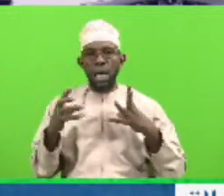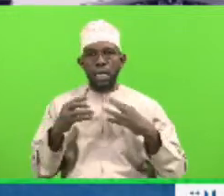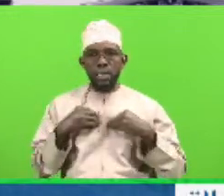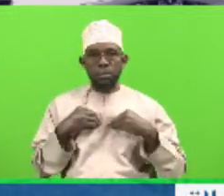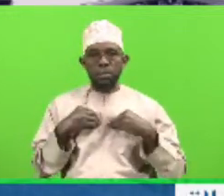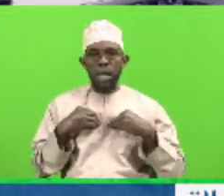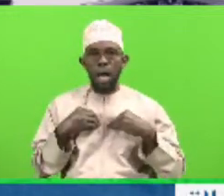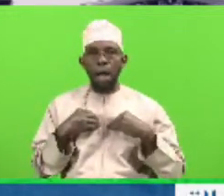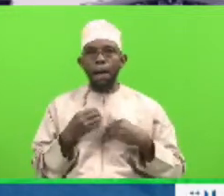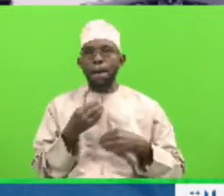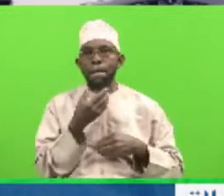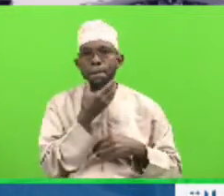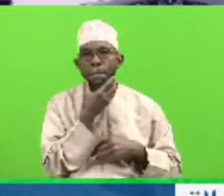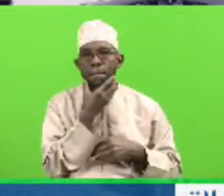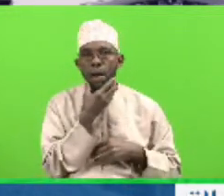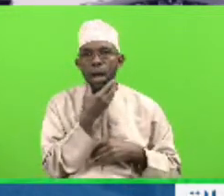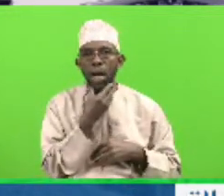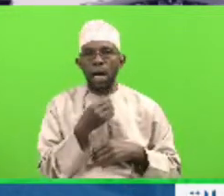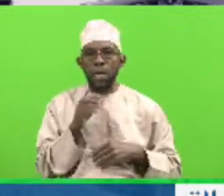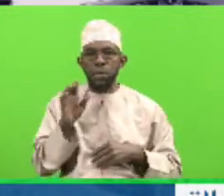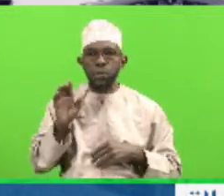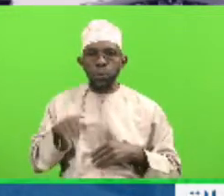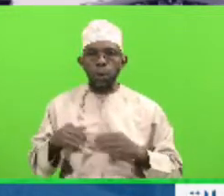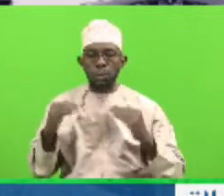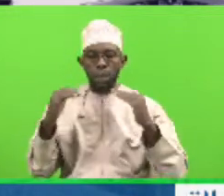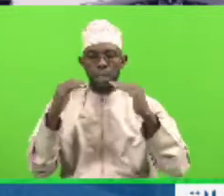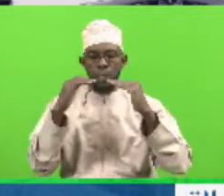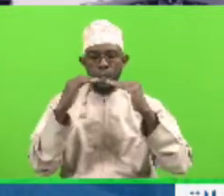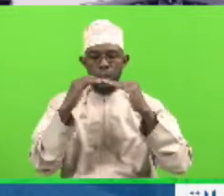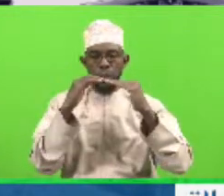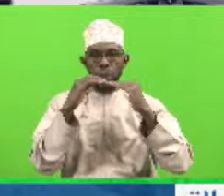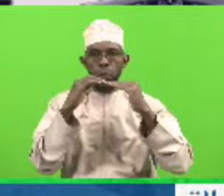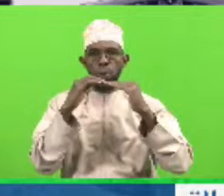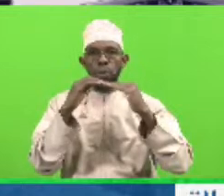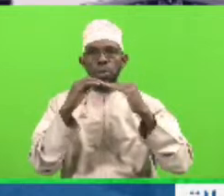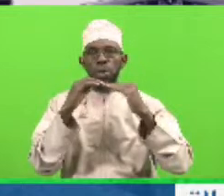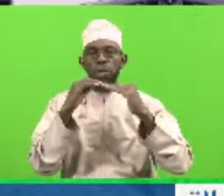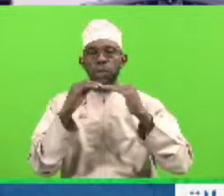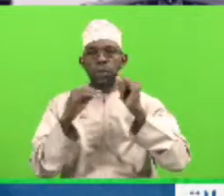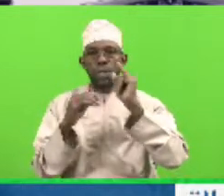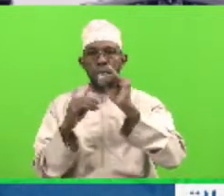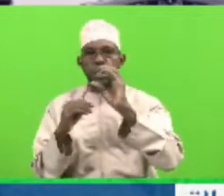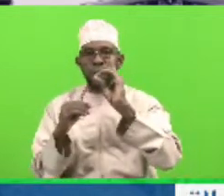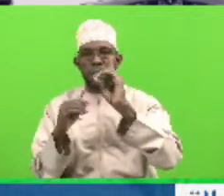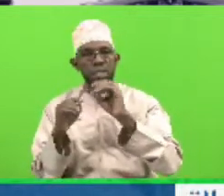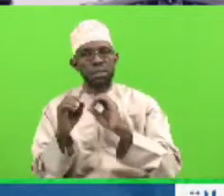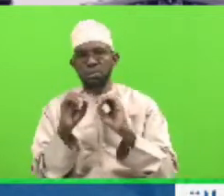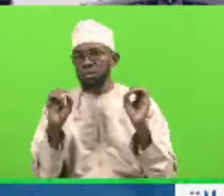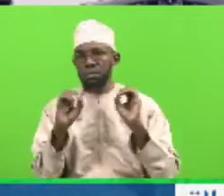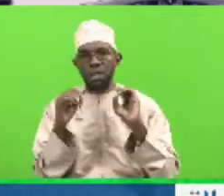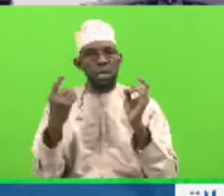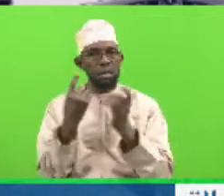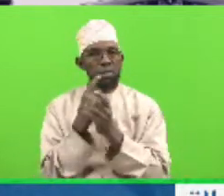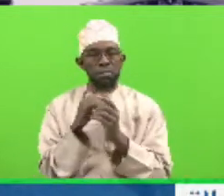Islam accepts that men and women are equal but not identical.